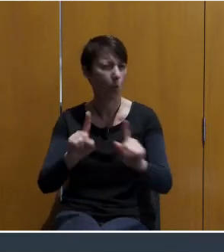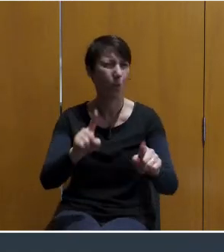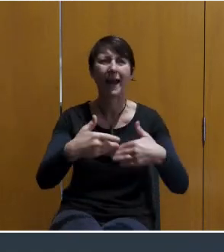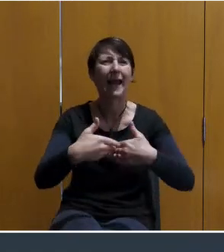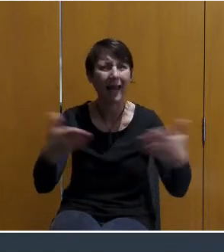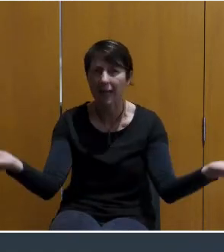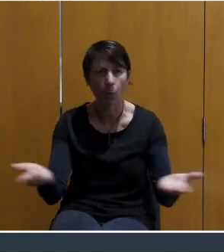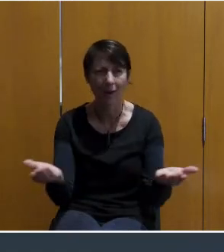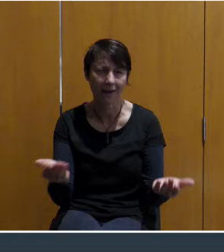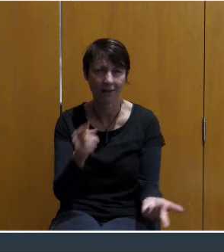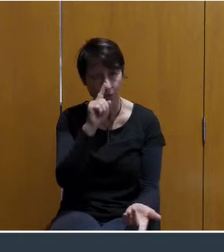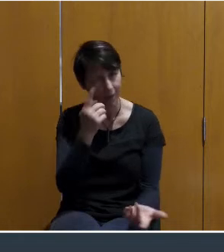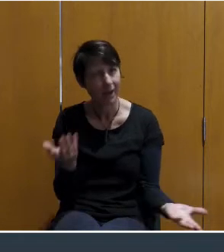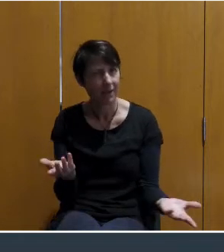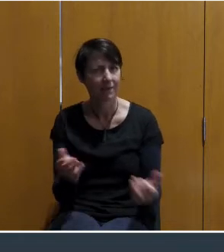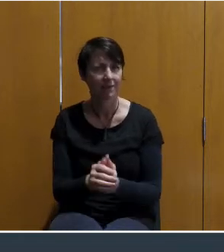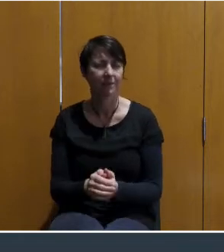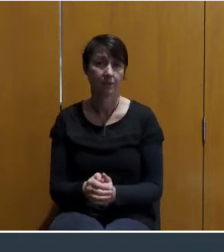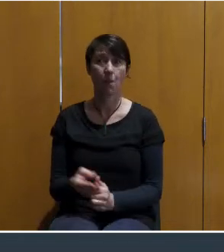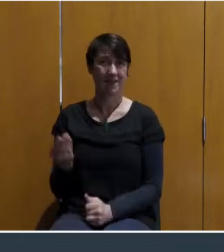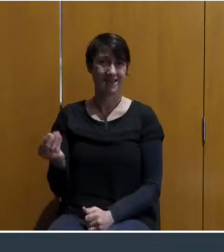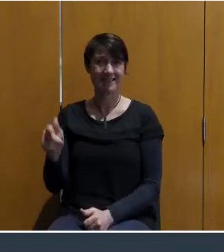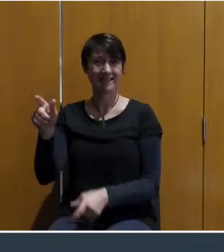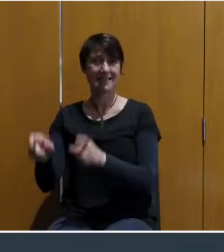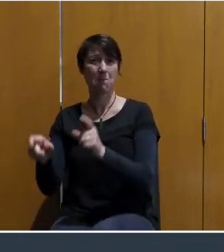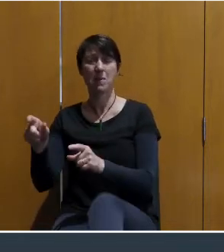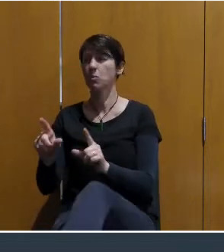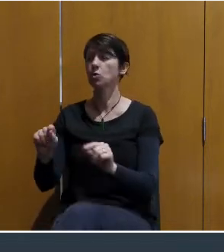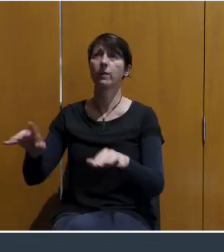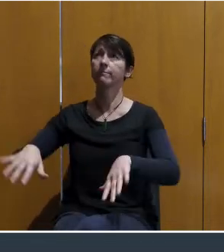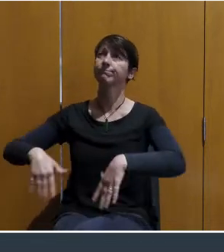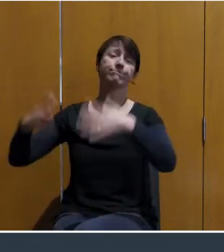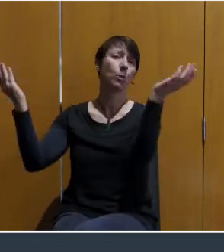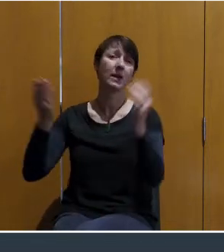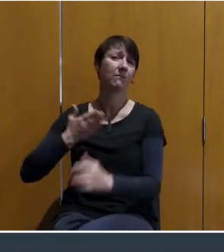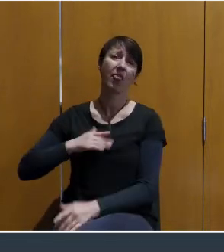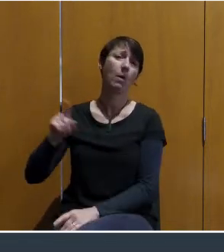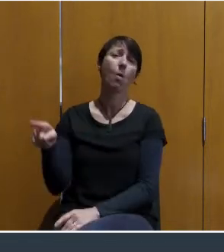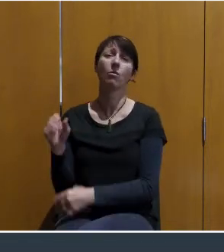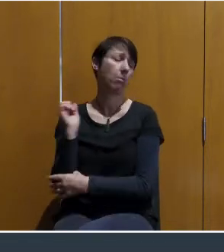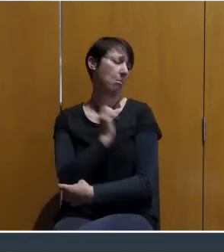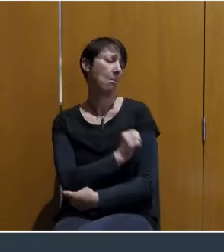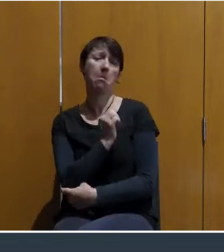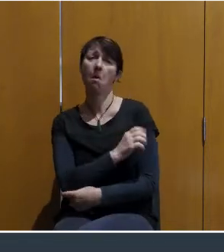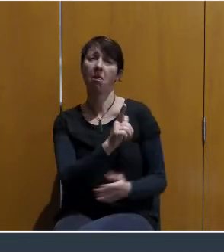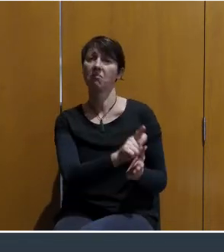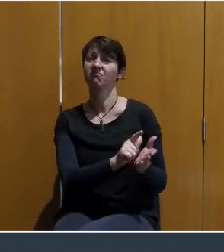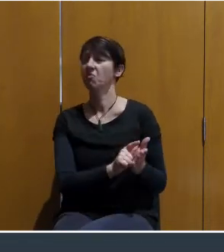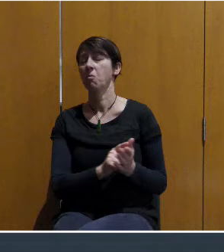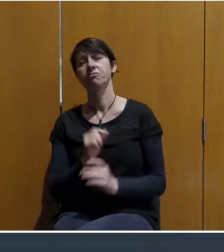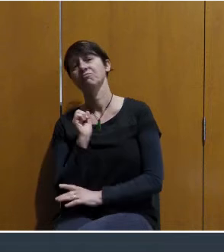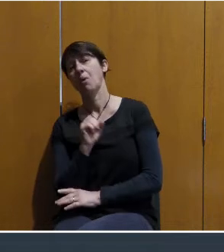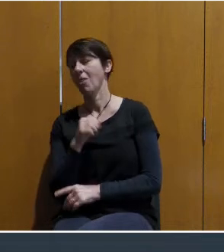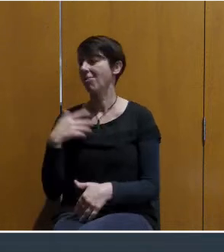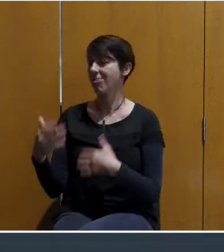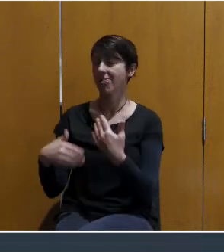whatever they please with no consequences, infringements, or regards to other people and are not following